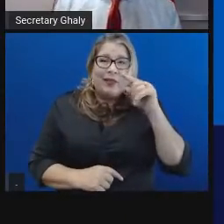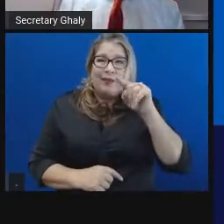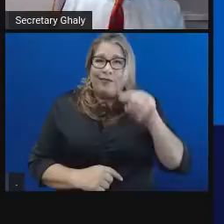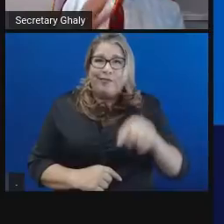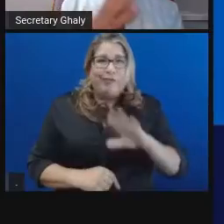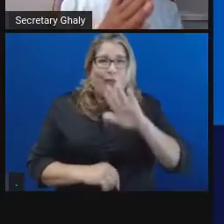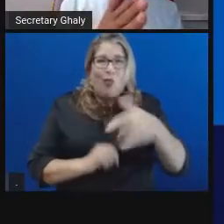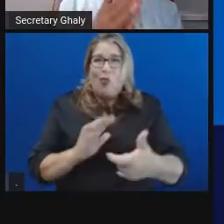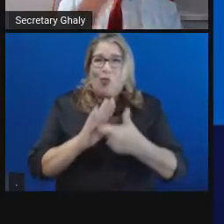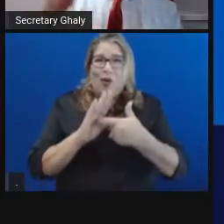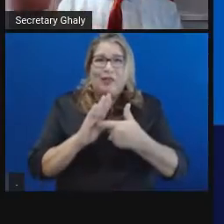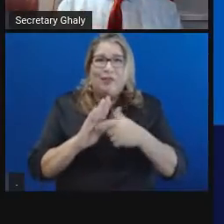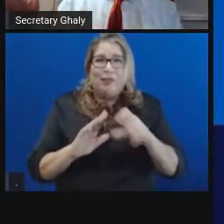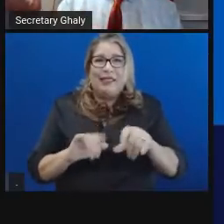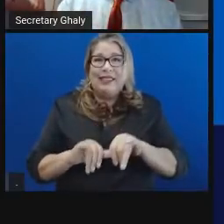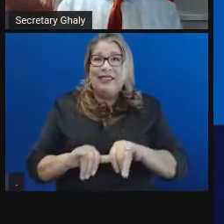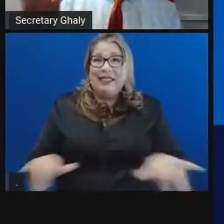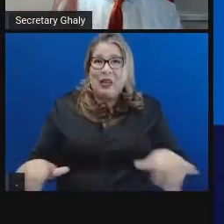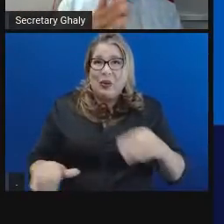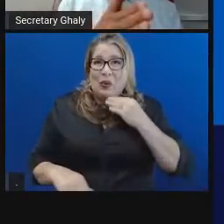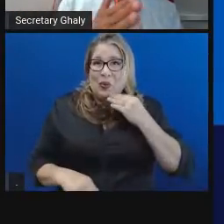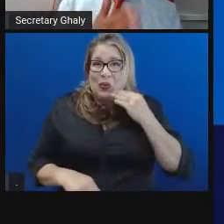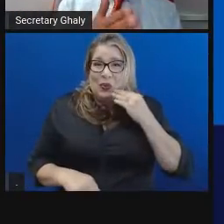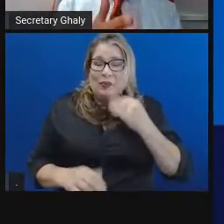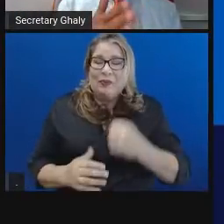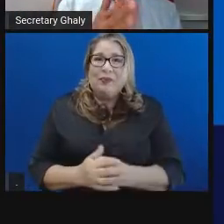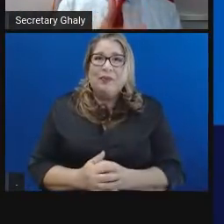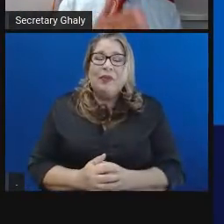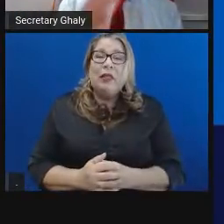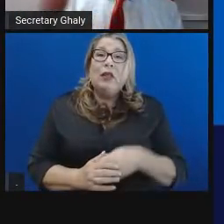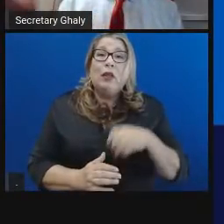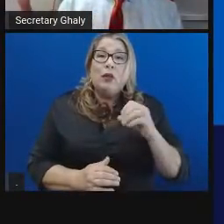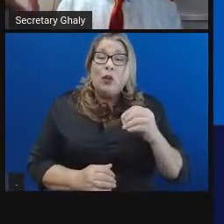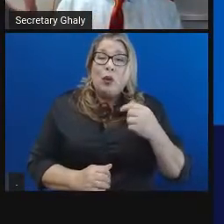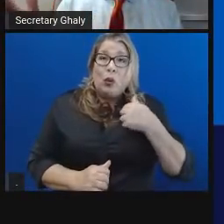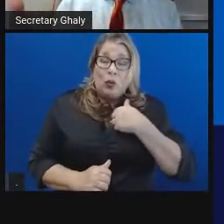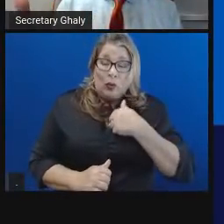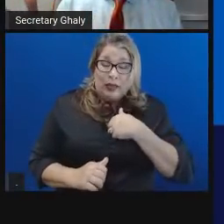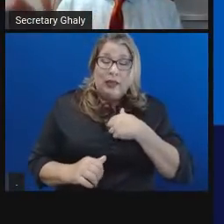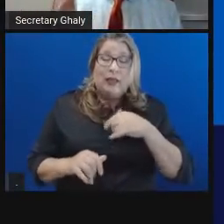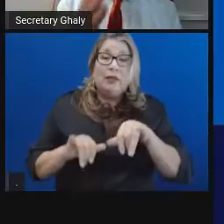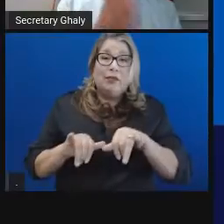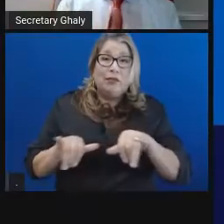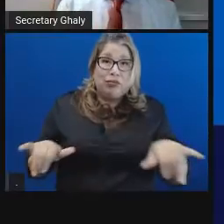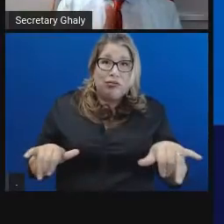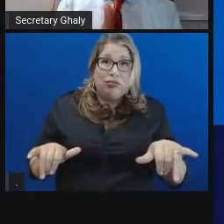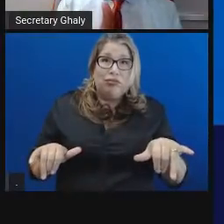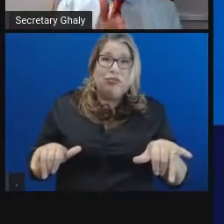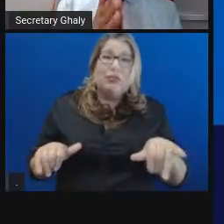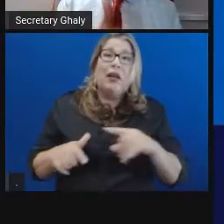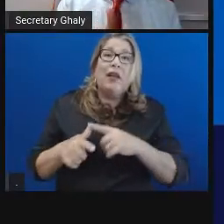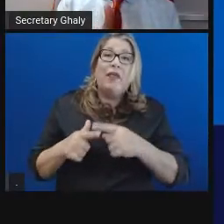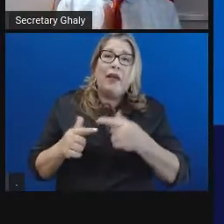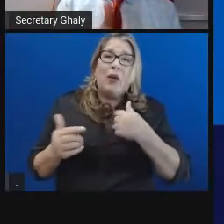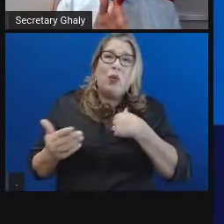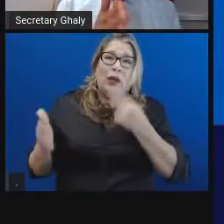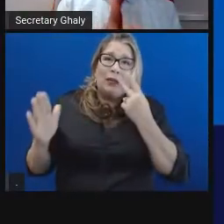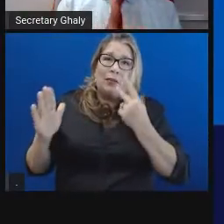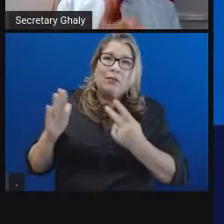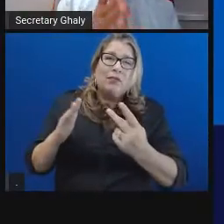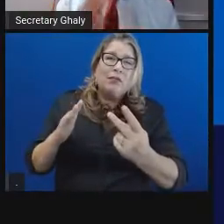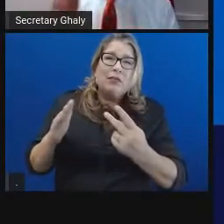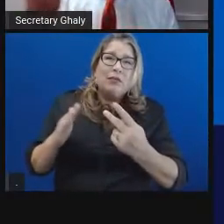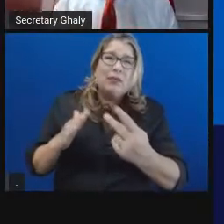projections to see where your ICU capacity in one of those regions 4 weeks out. So not today, running